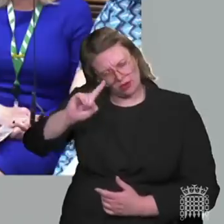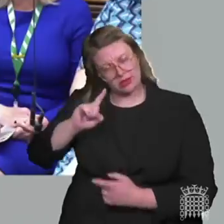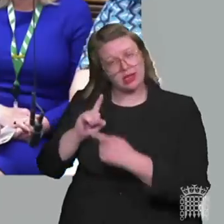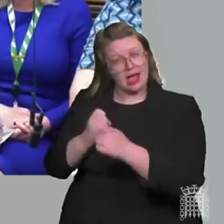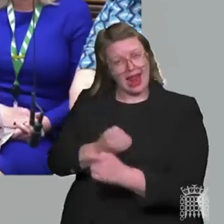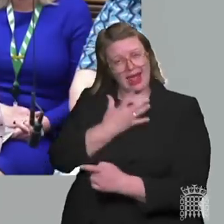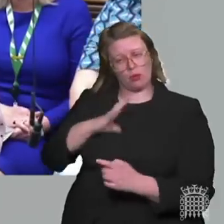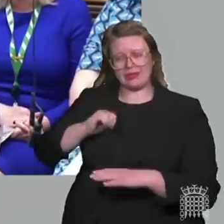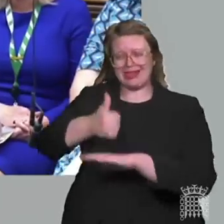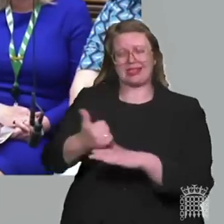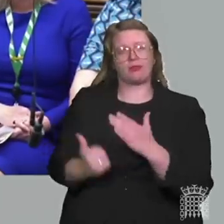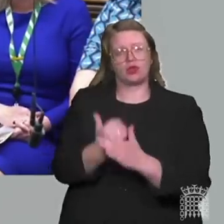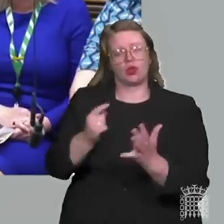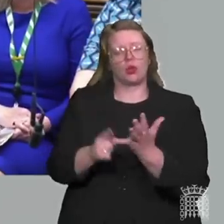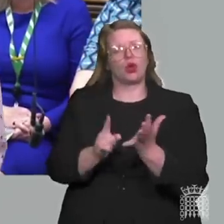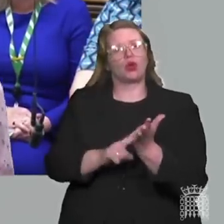driving